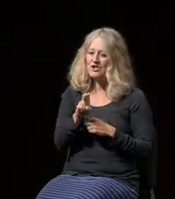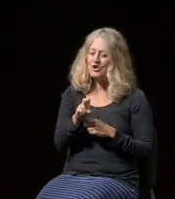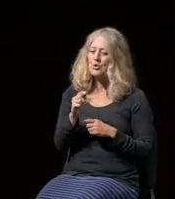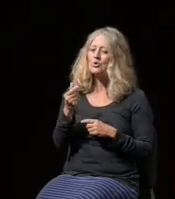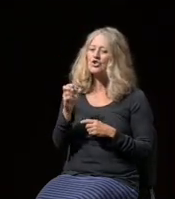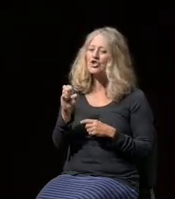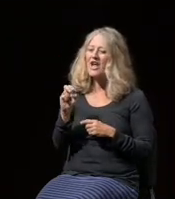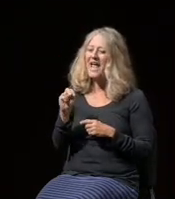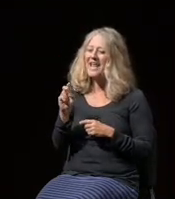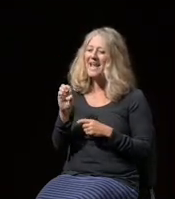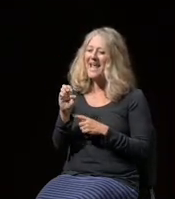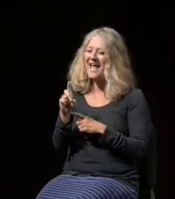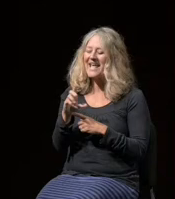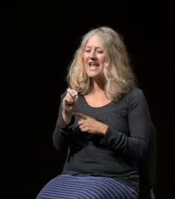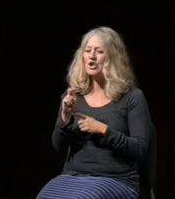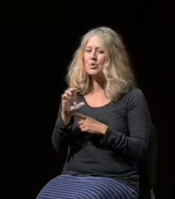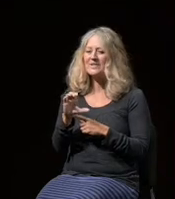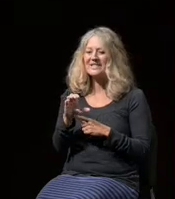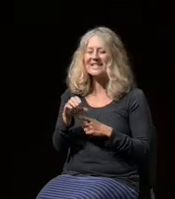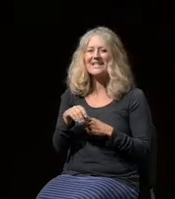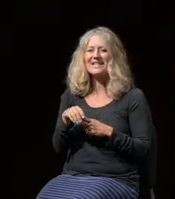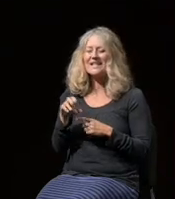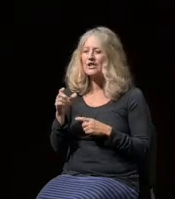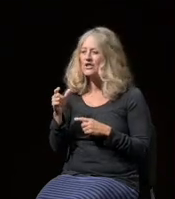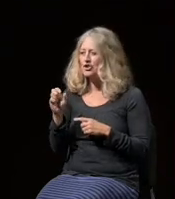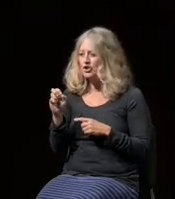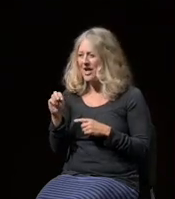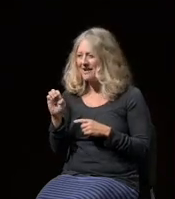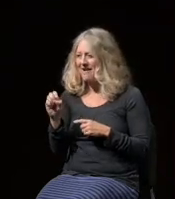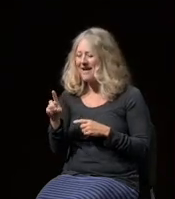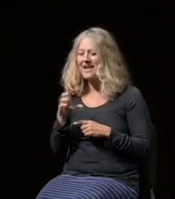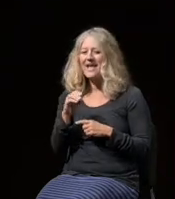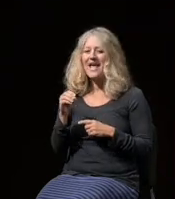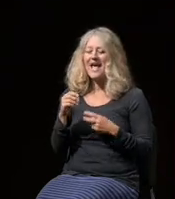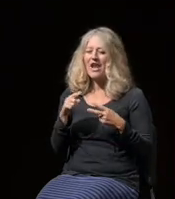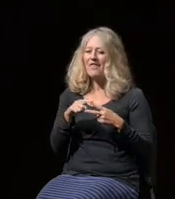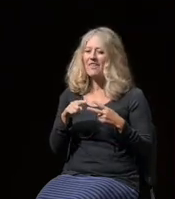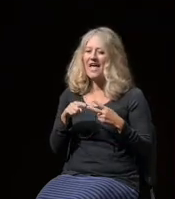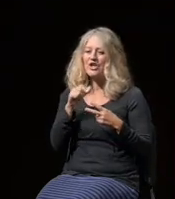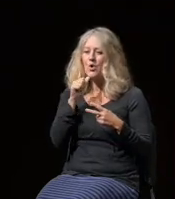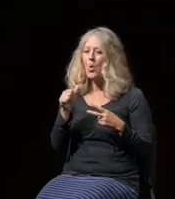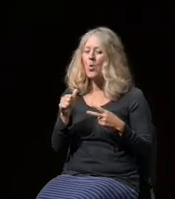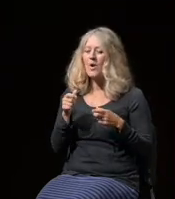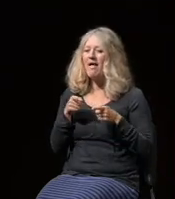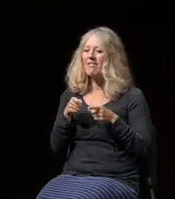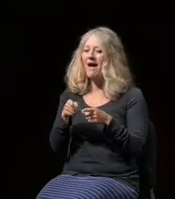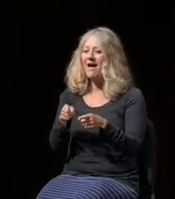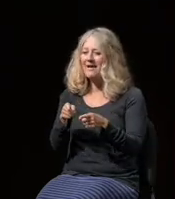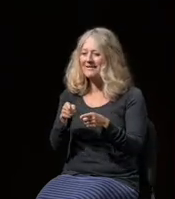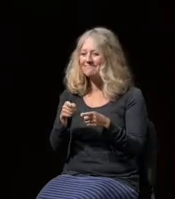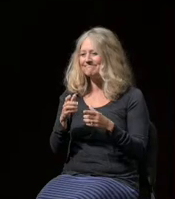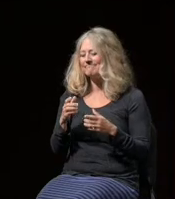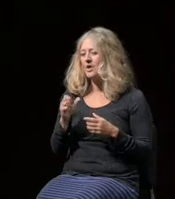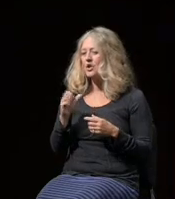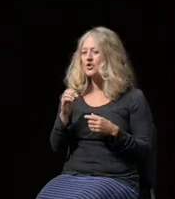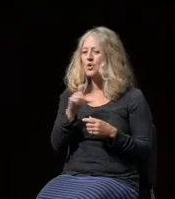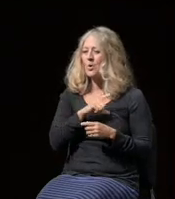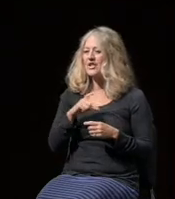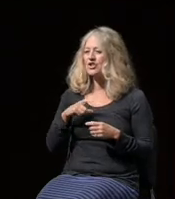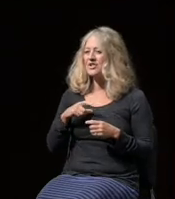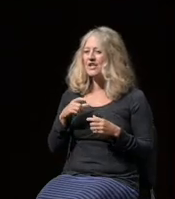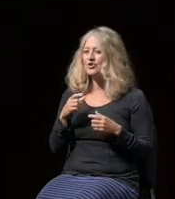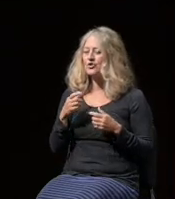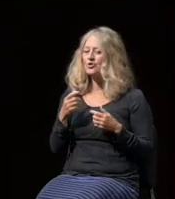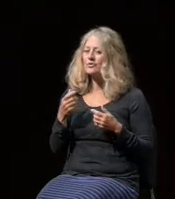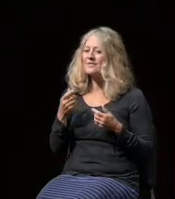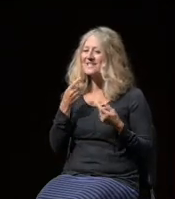and the UC or IGETC Gen Ed pattern, and those two don't exactly line up. And so the legislature has declared that